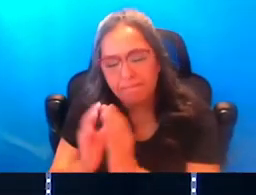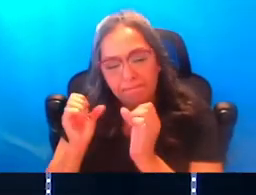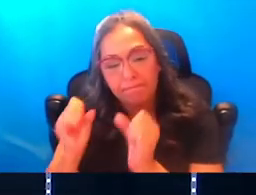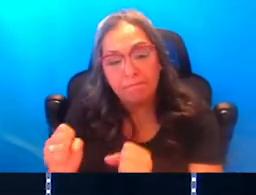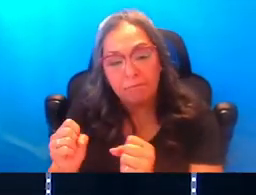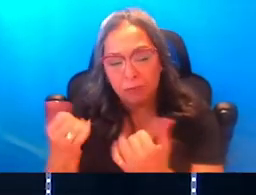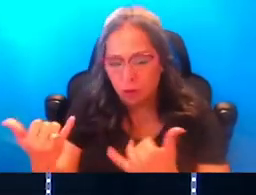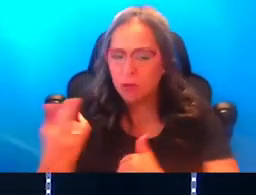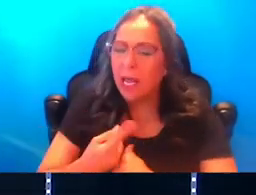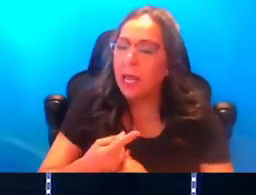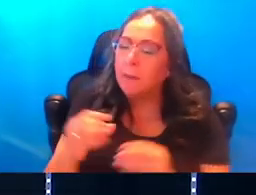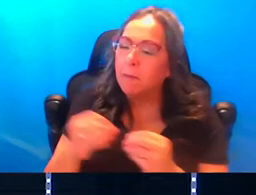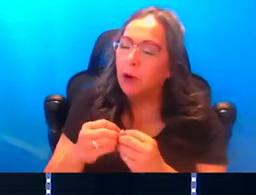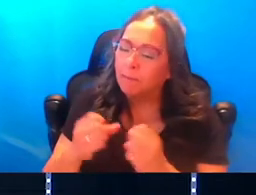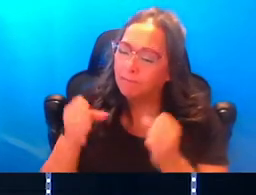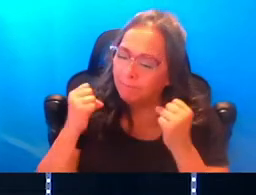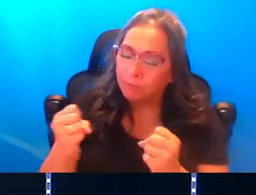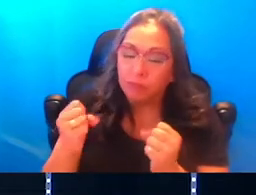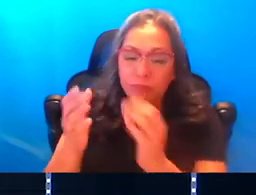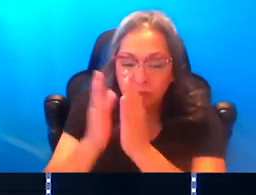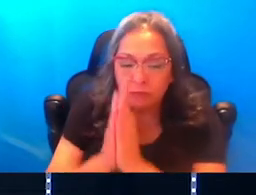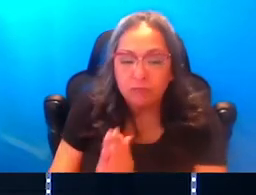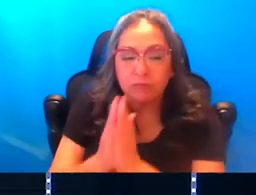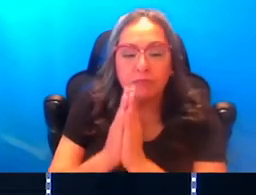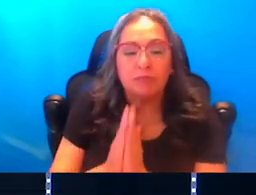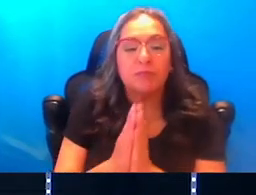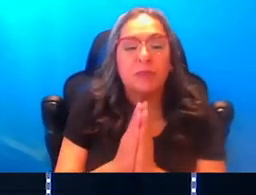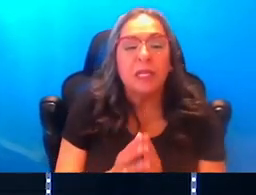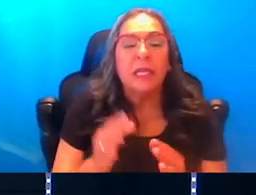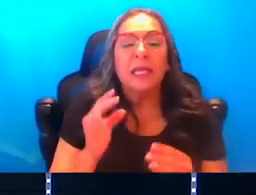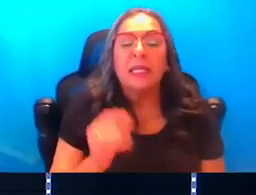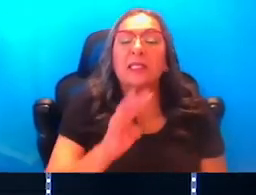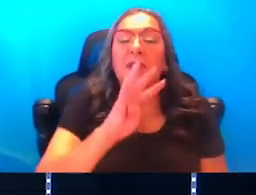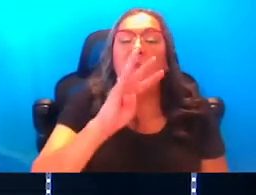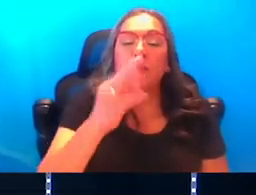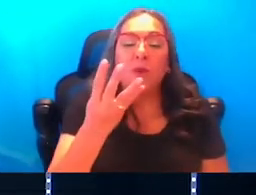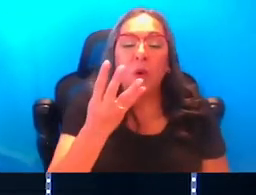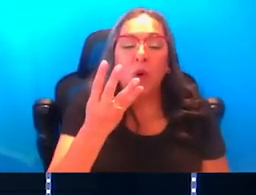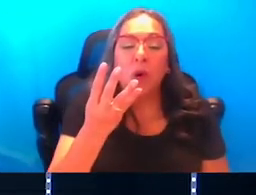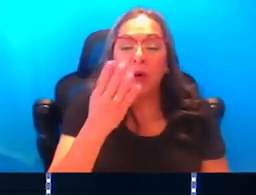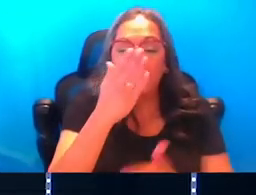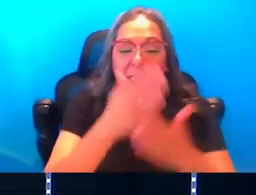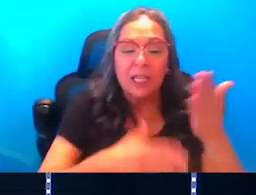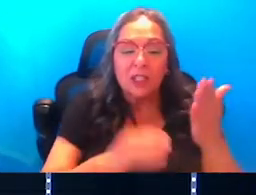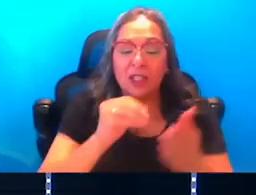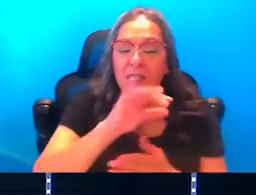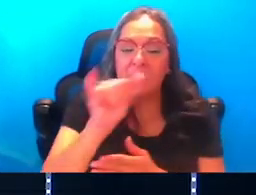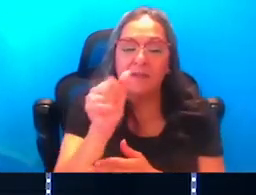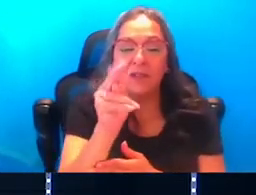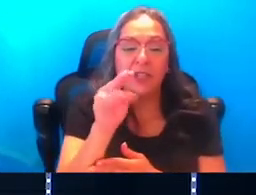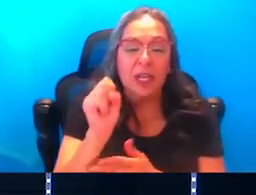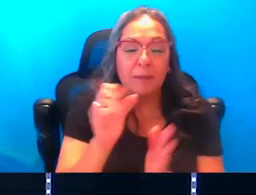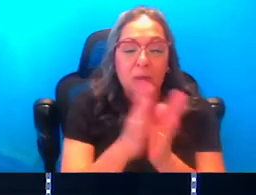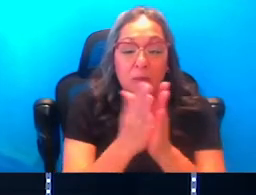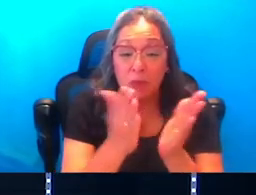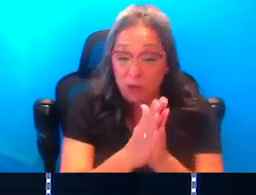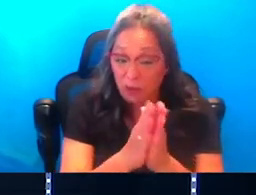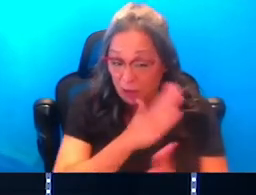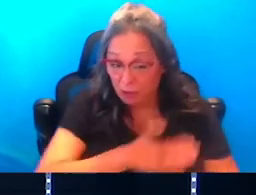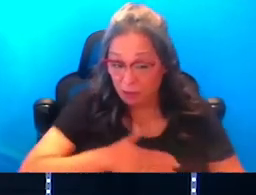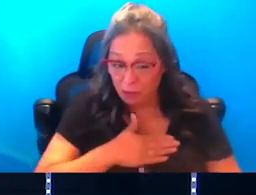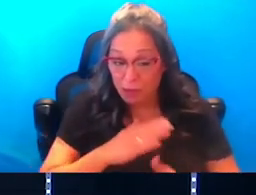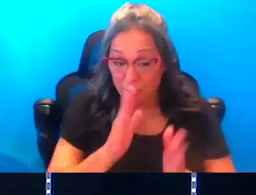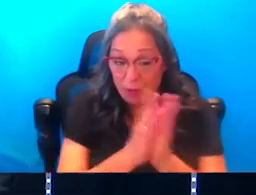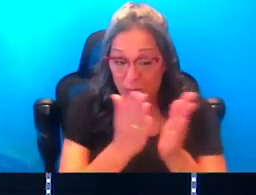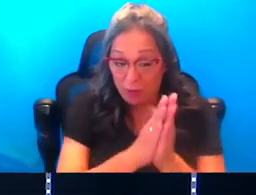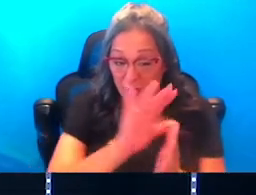is. We're going into the fourth section in the book of James. How many of you have been enjoying James so far? James, right? So it's